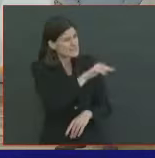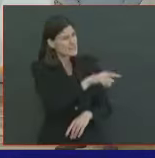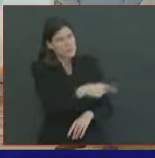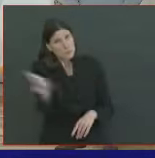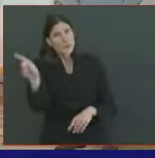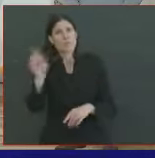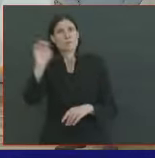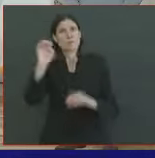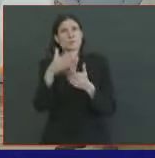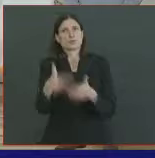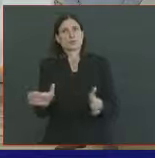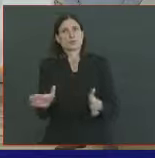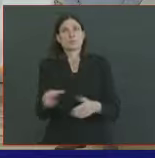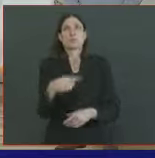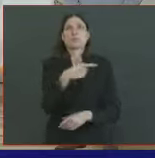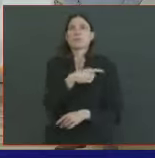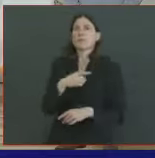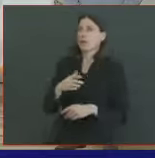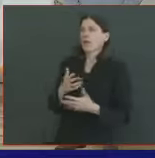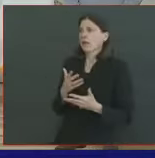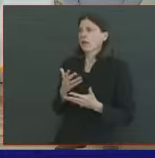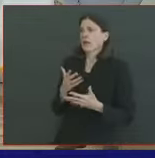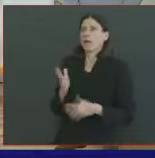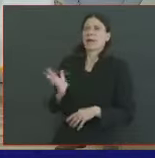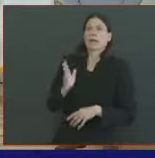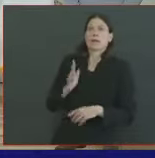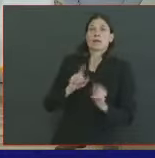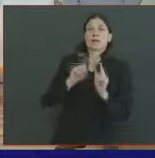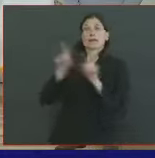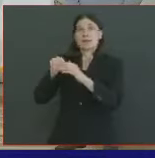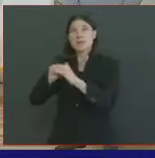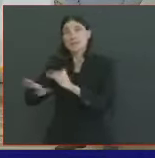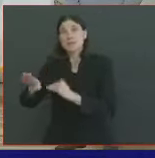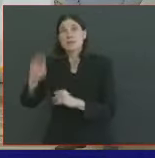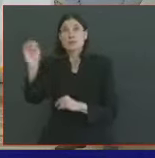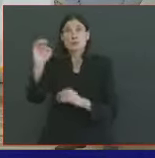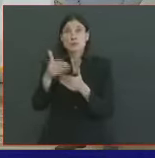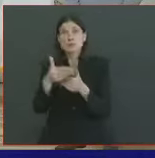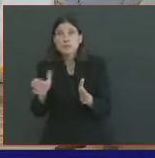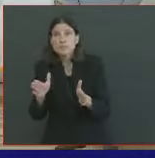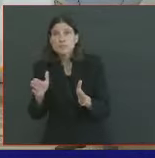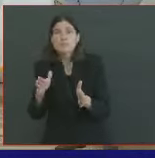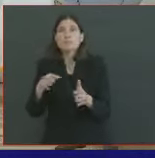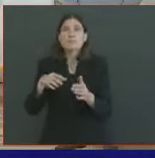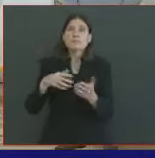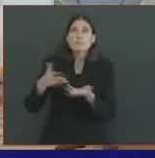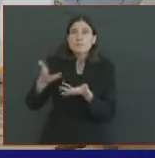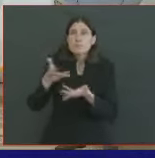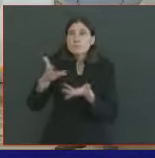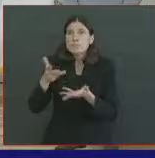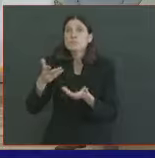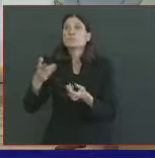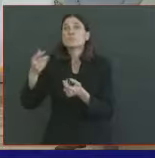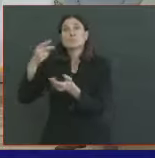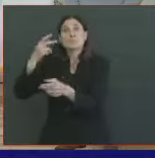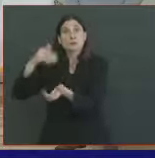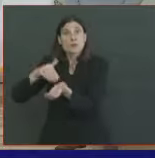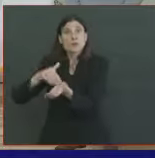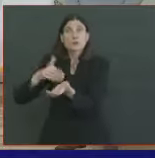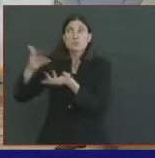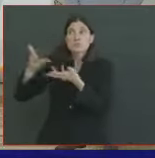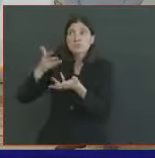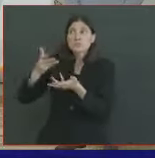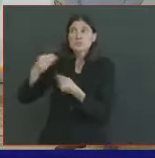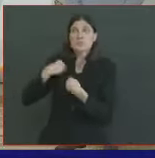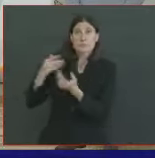better. And that's the ending we want, though. We don't want things, though, to get so bad, though, where you do create a problem for us during the surge. So I want to be careful about